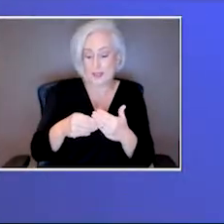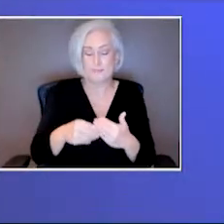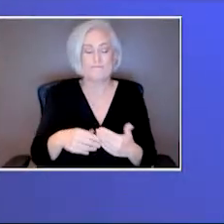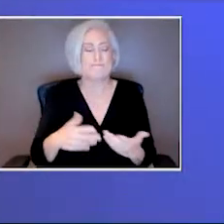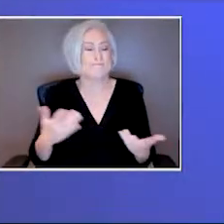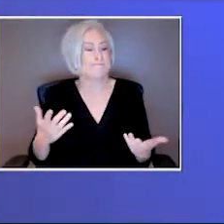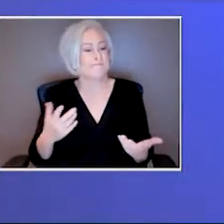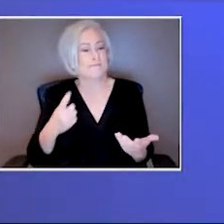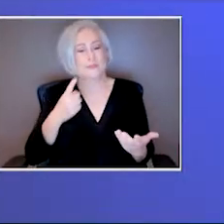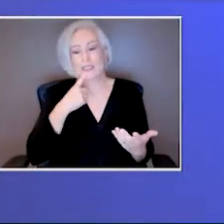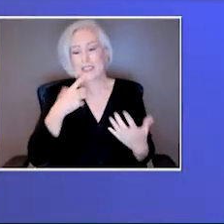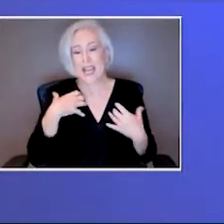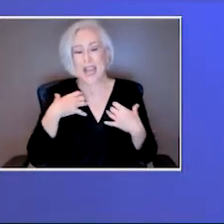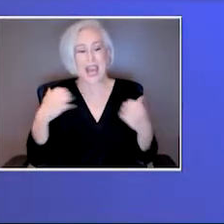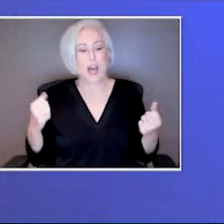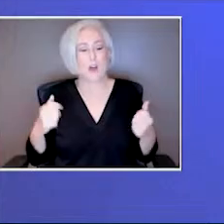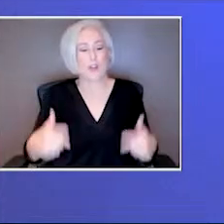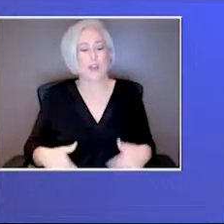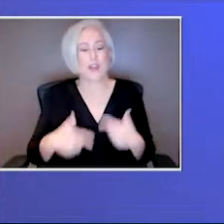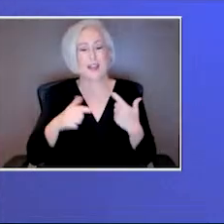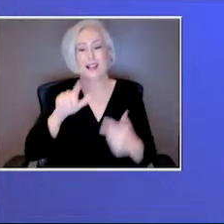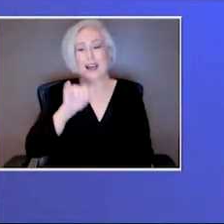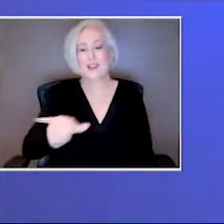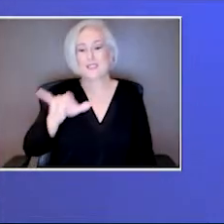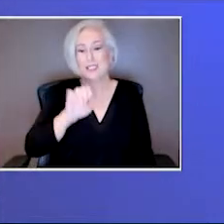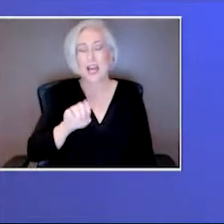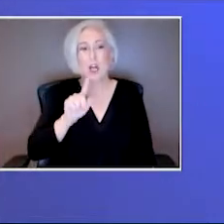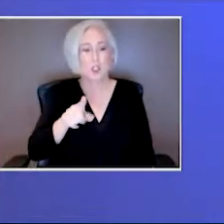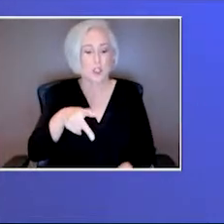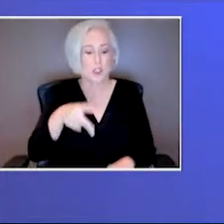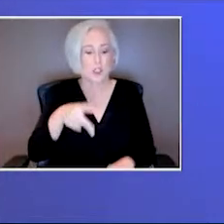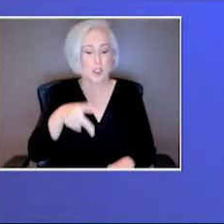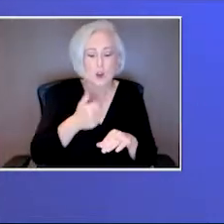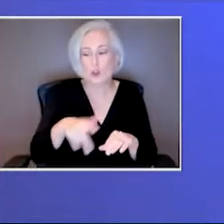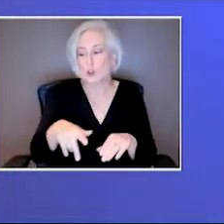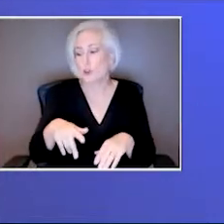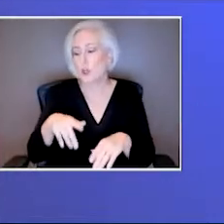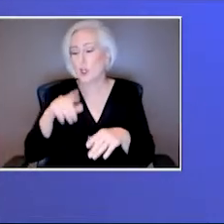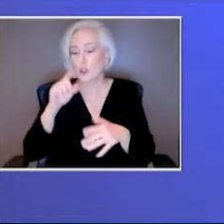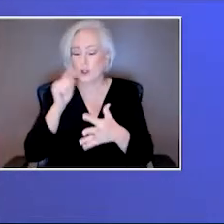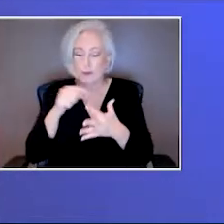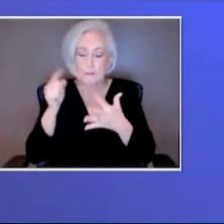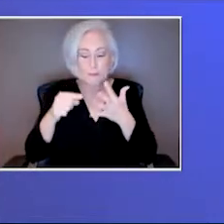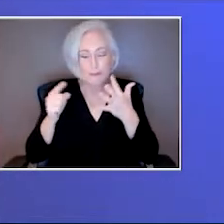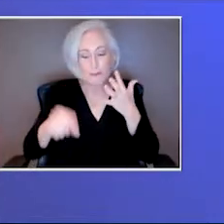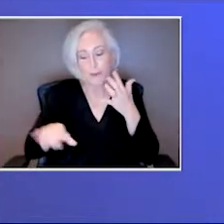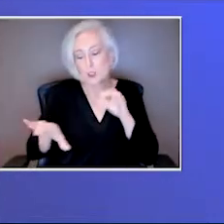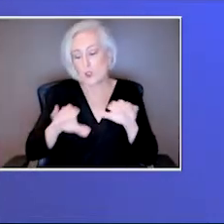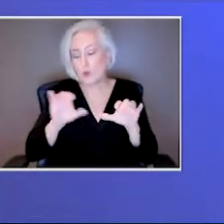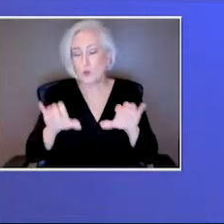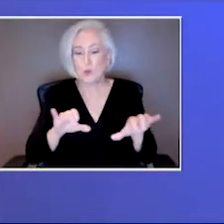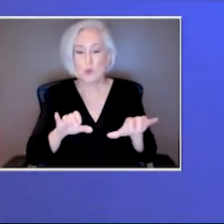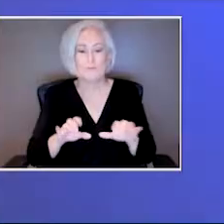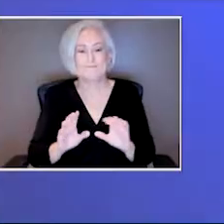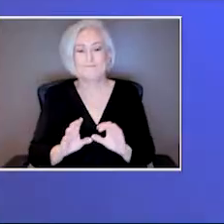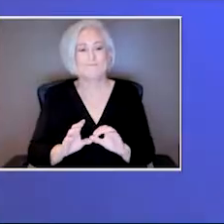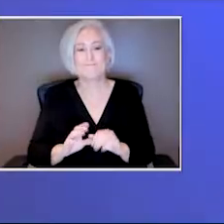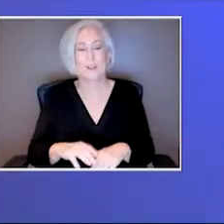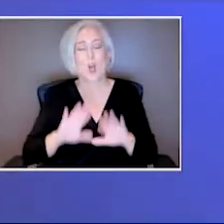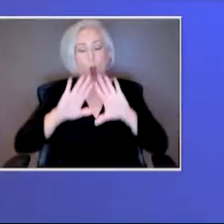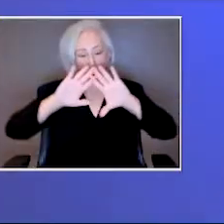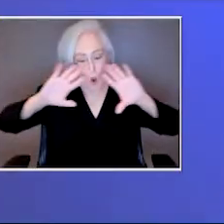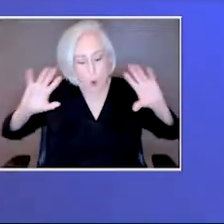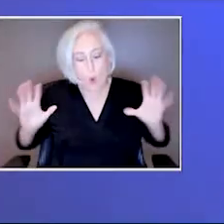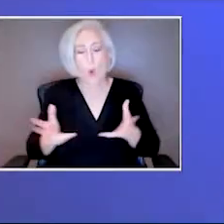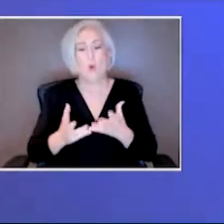lifestyle. Everyone wants to know, should I cut out all sugar? Should I do this? And overall well-being and health and exercising